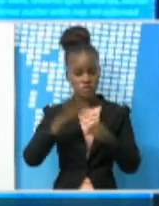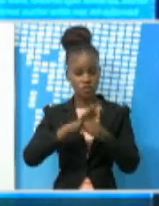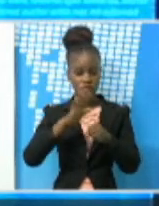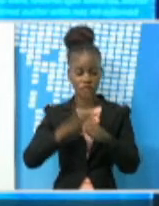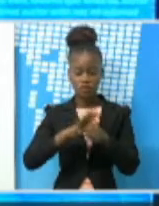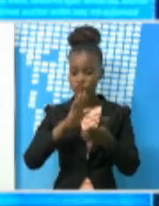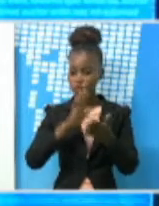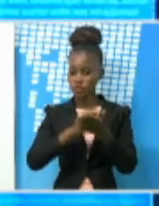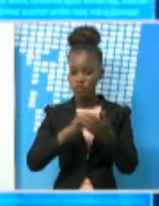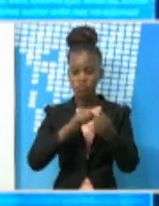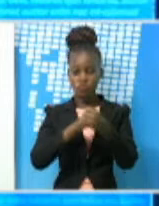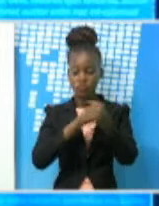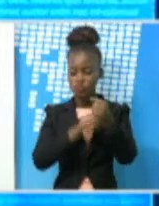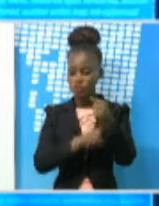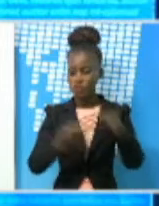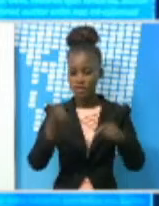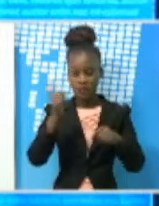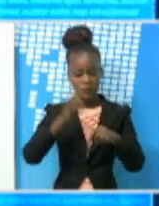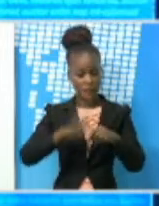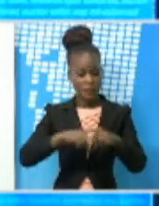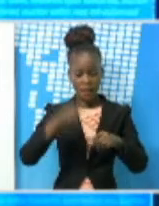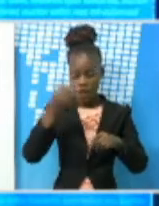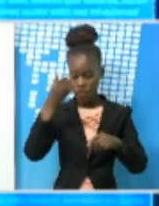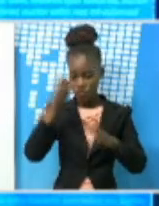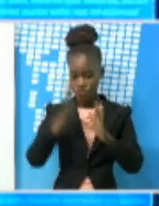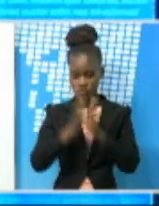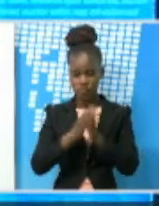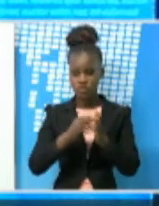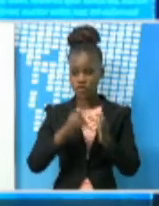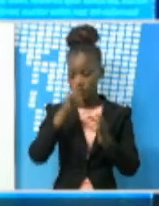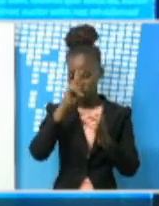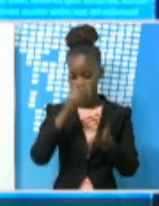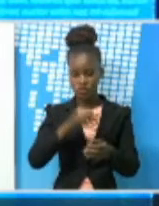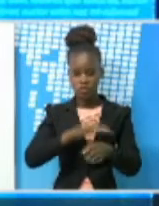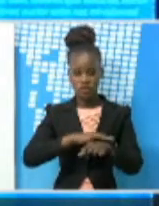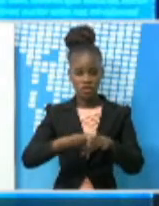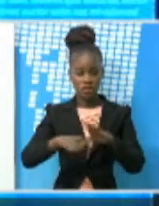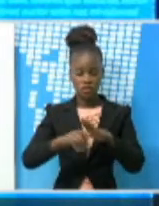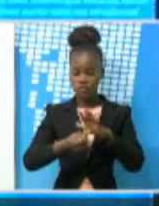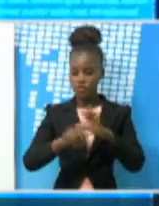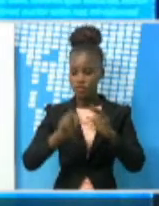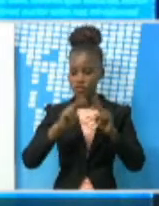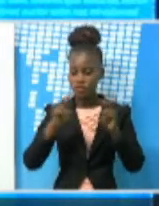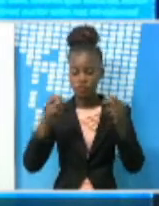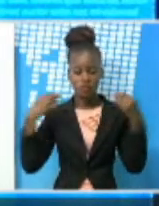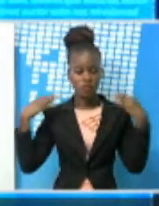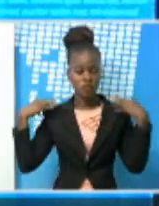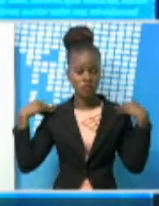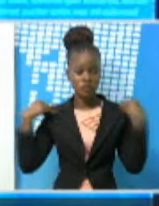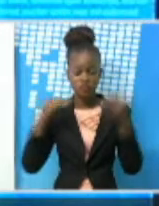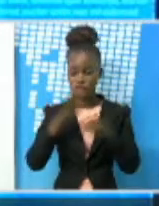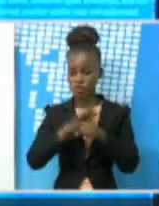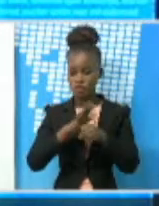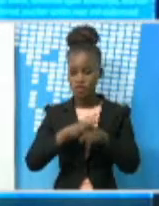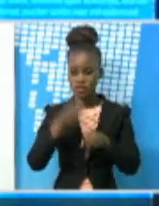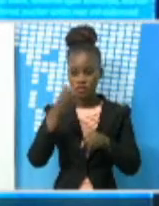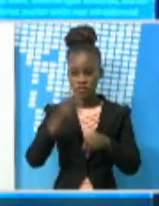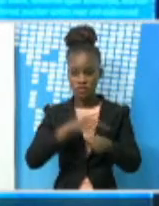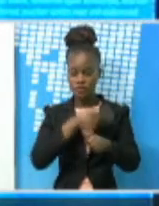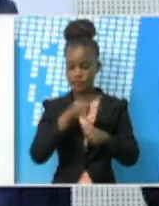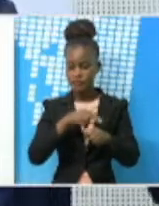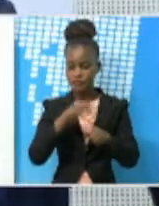to support the implementation of technical and vocational education and training reforms. We have more details in this